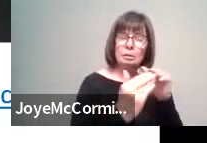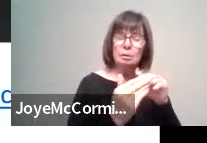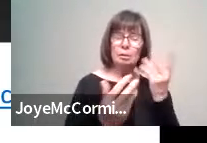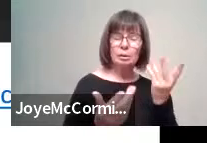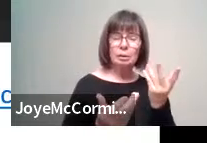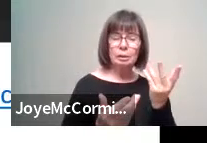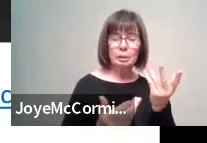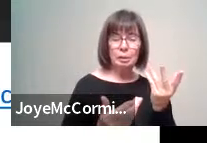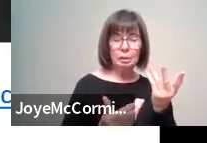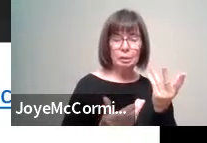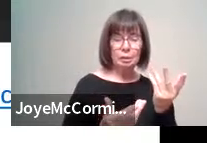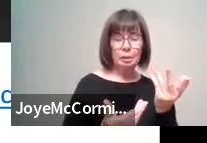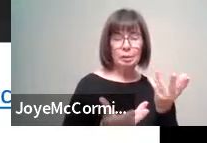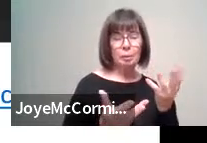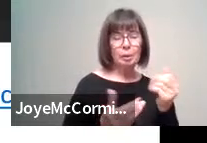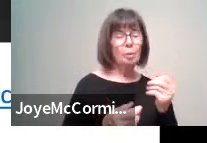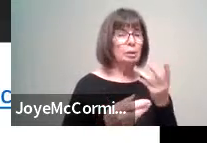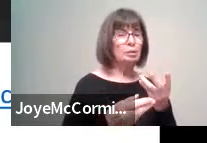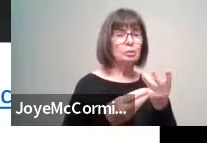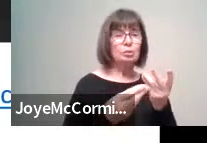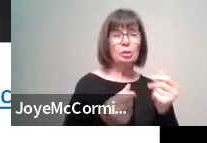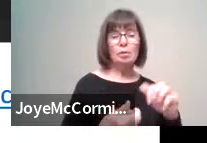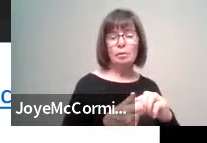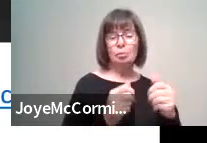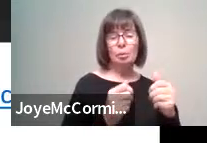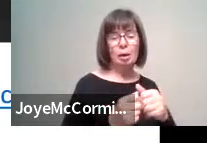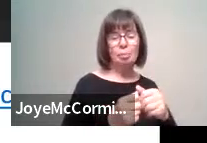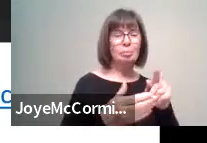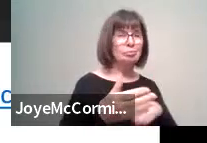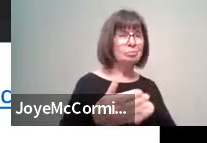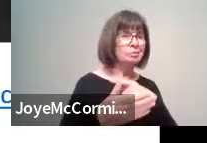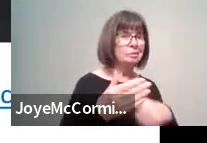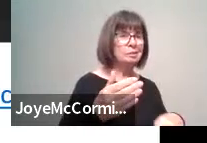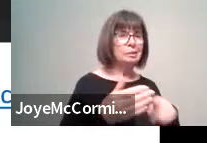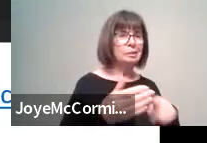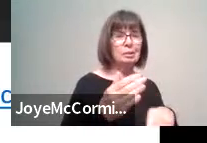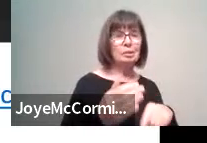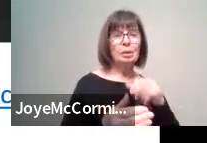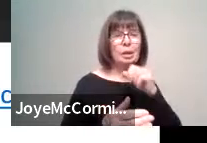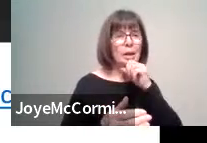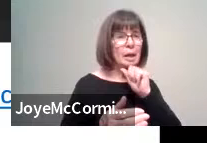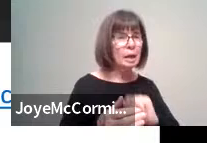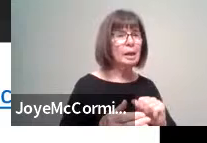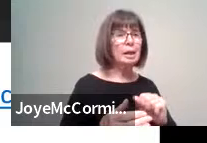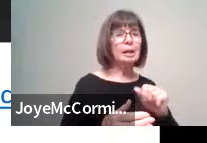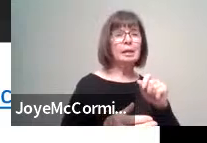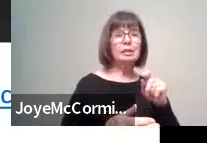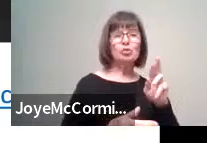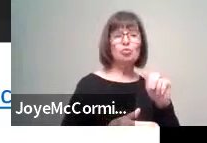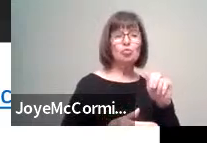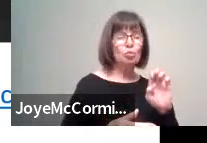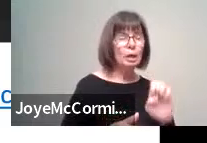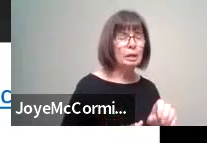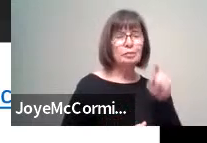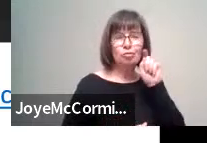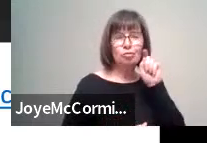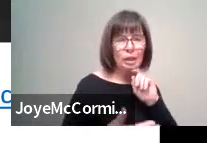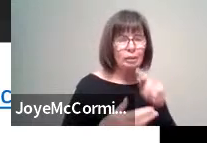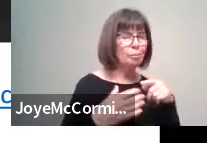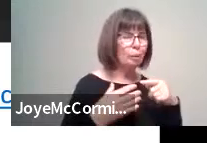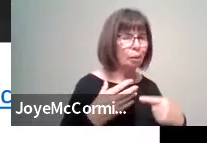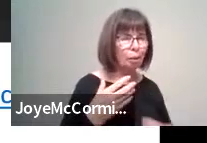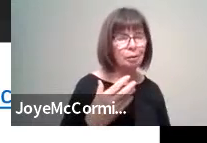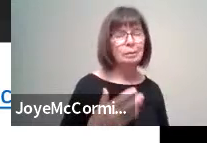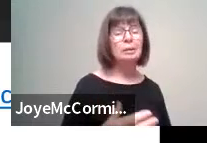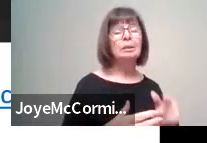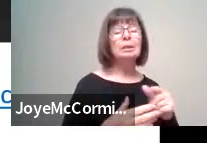end stigma and discrimination based on socioeconomic status, age, race, sexual orientation, and gender identity. And we